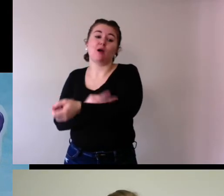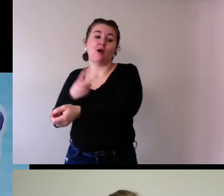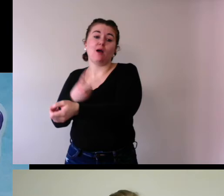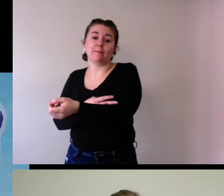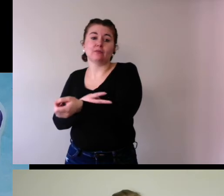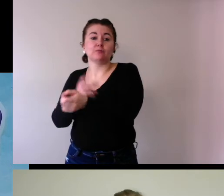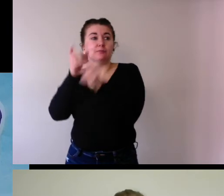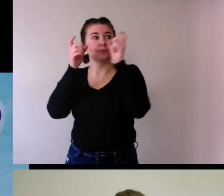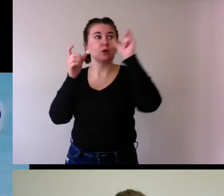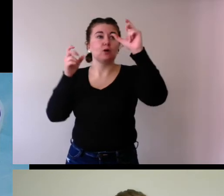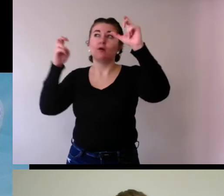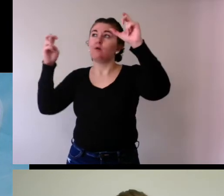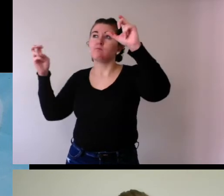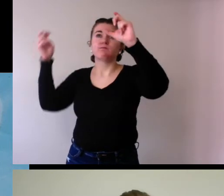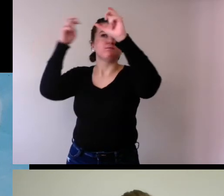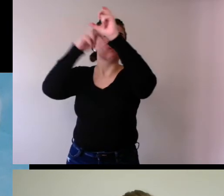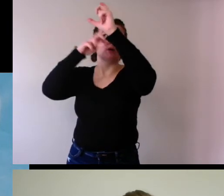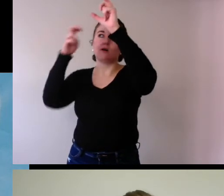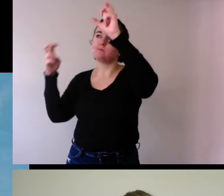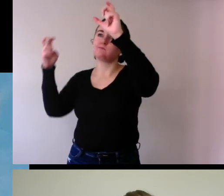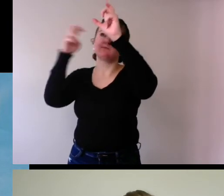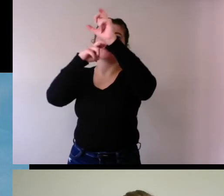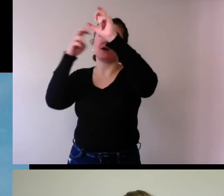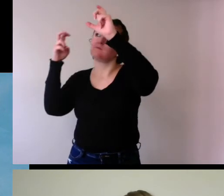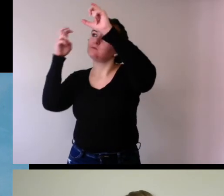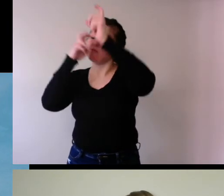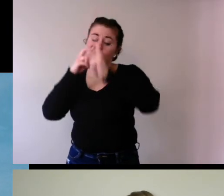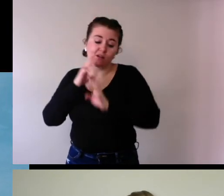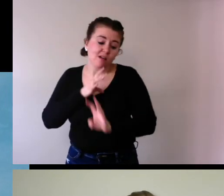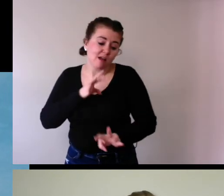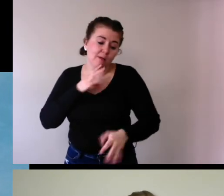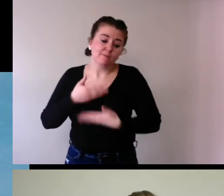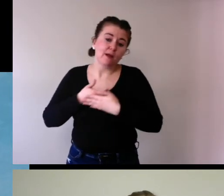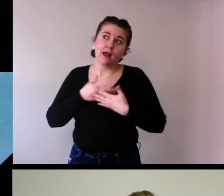the moon in the sky.